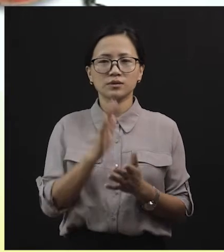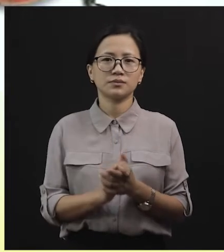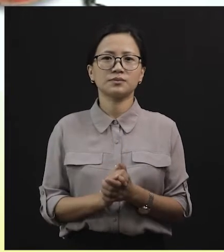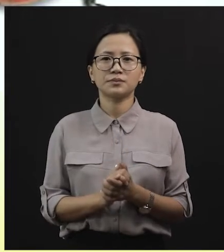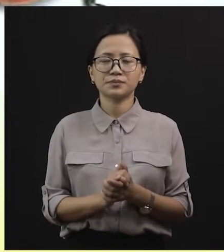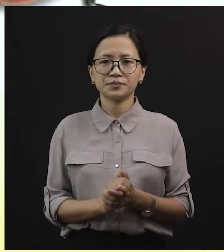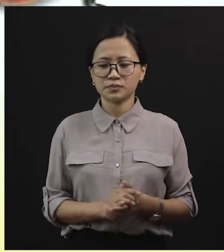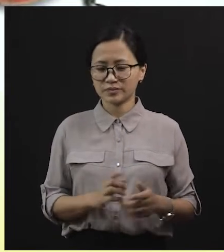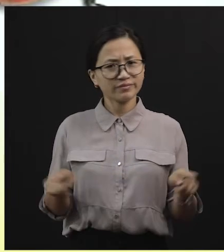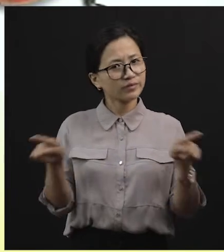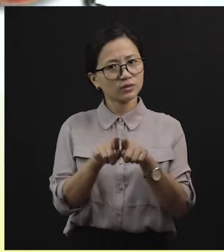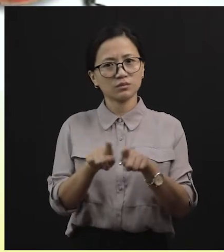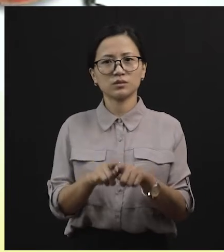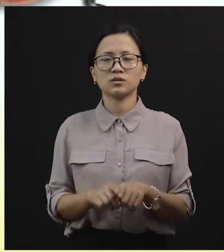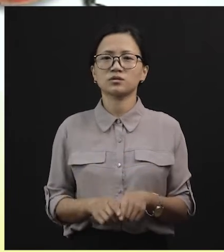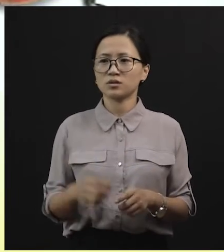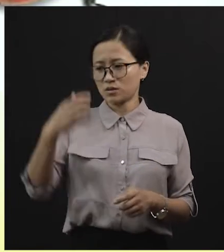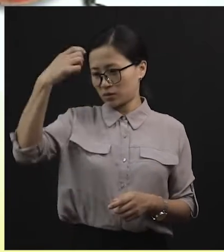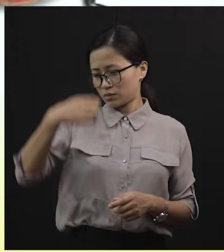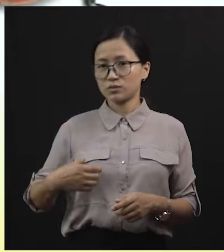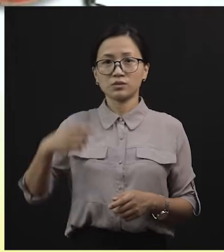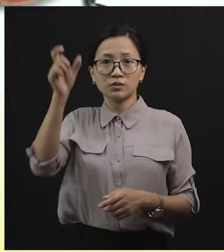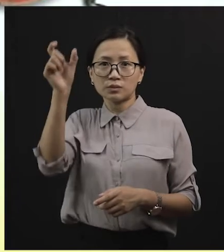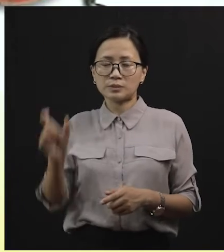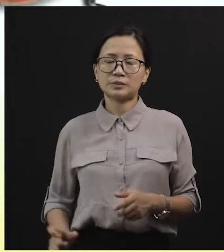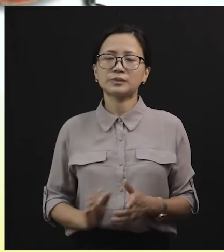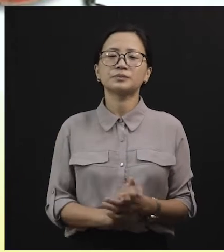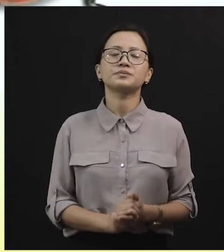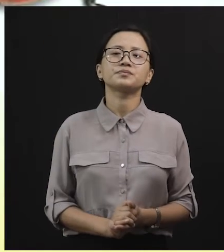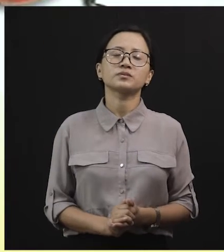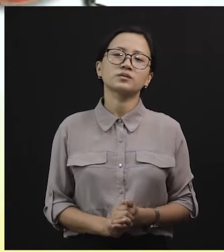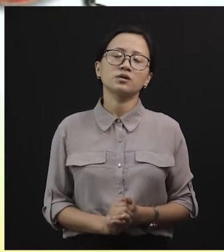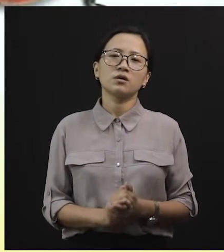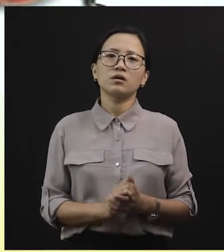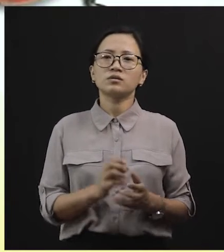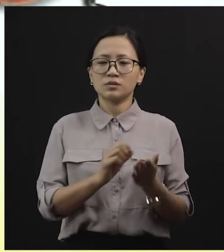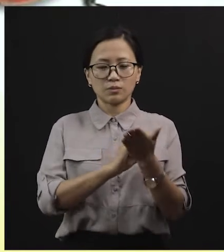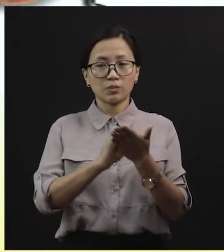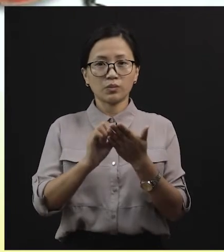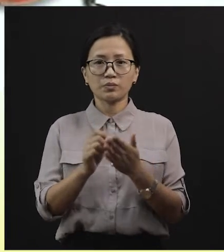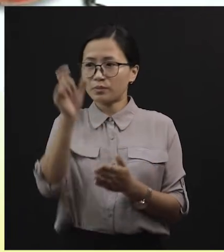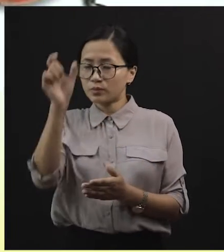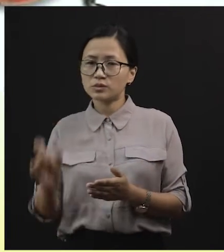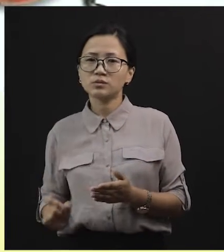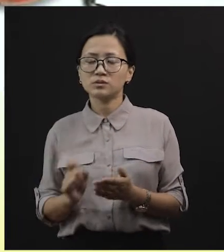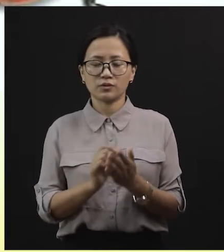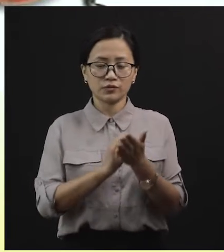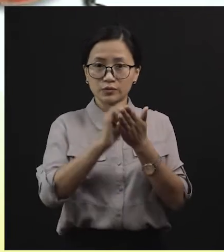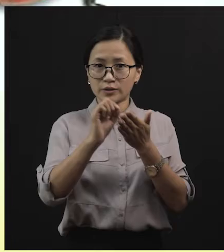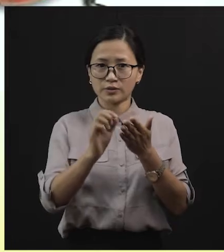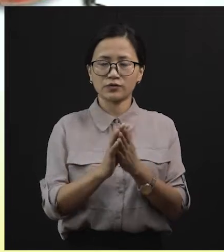Just like us human beings, they also have life, right? That is why the writer of the poem tells us not to hurt the